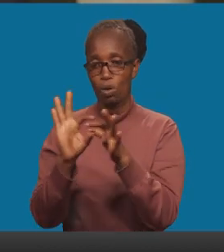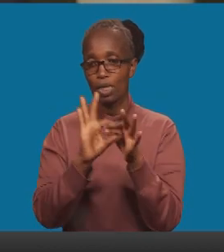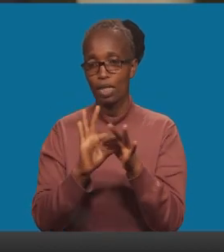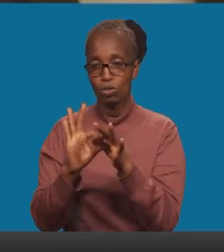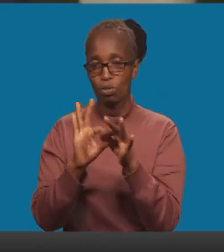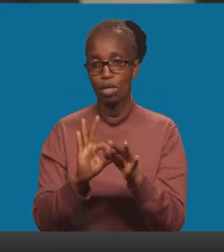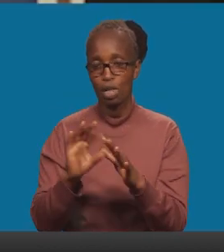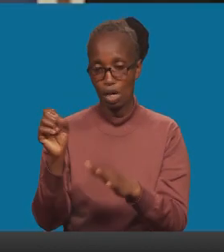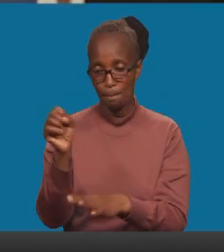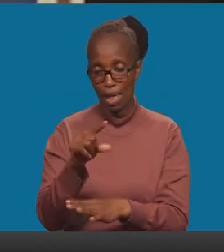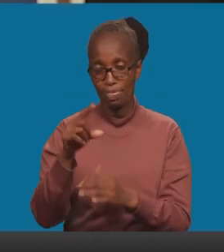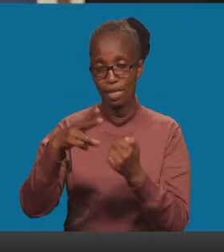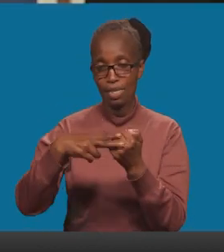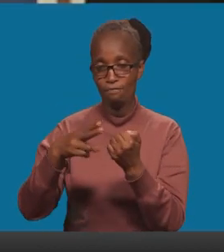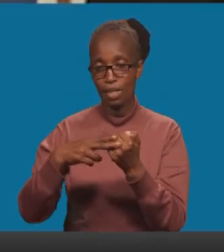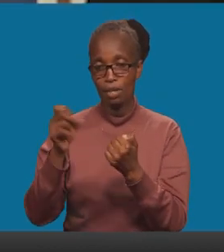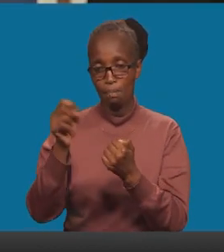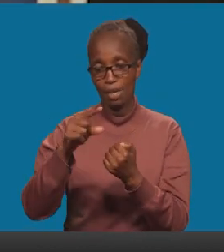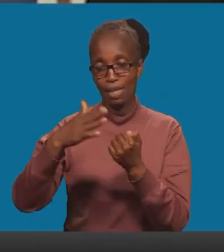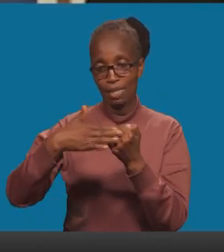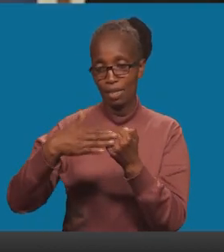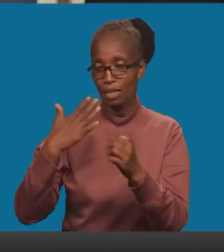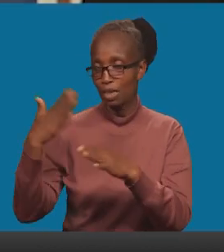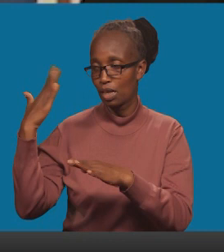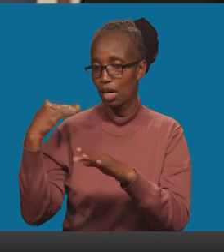comprehensive response. On July and September last year,